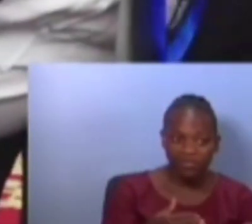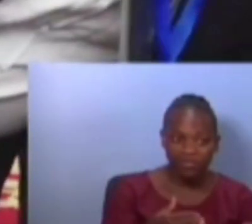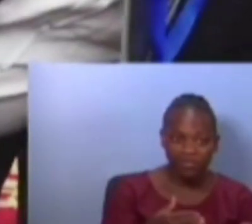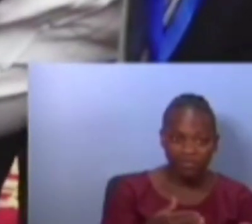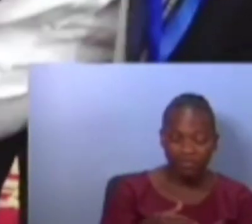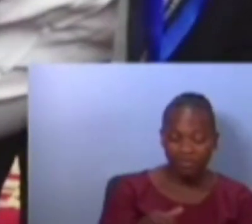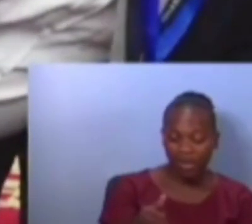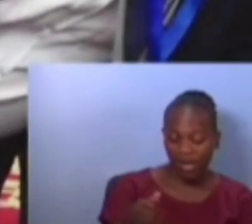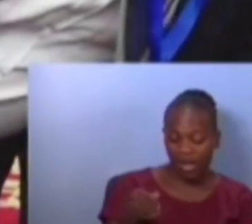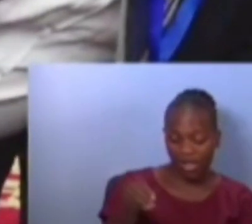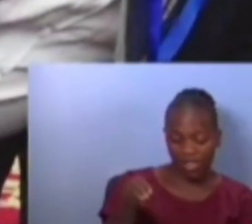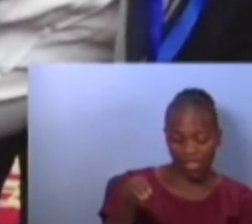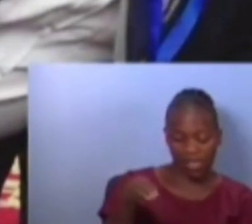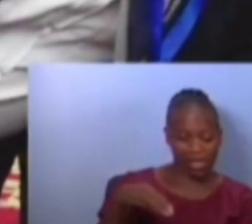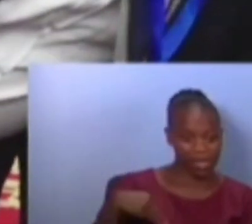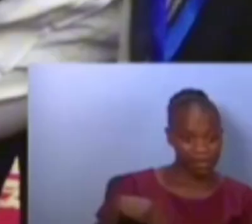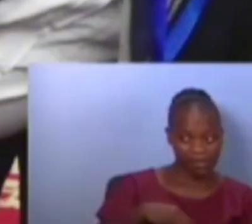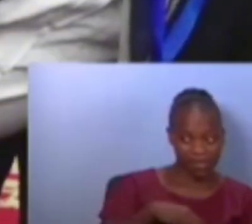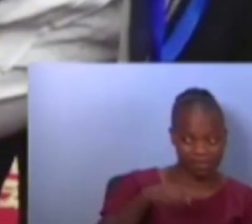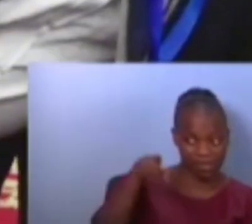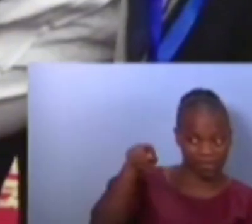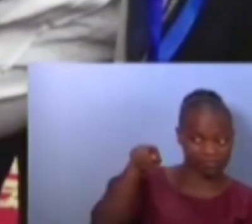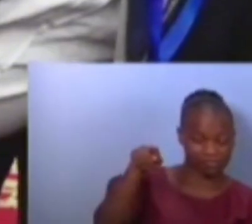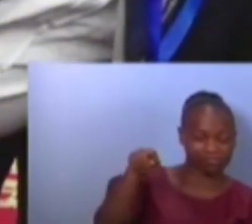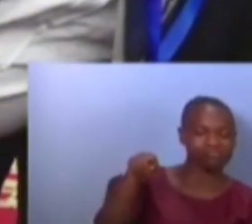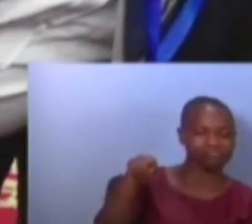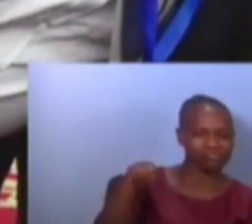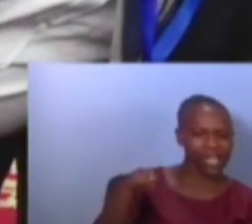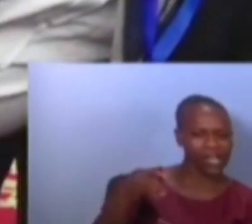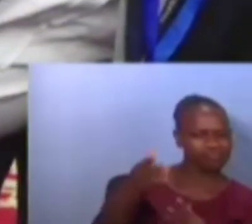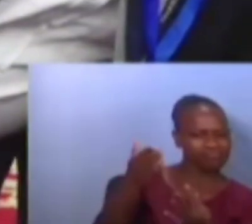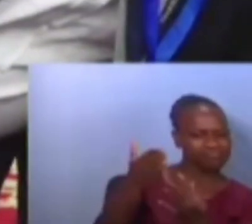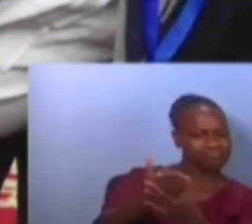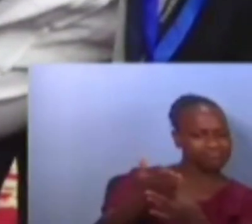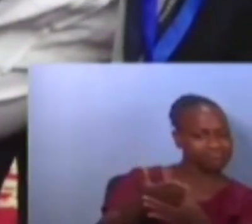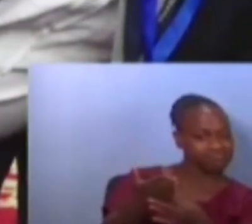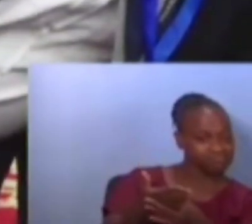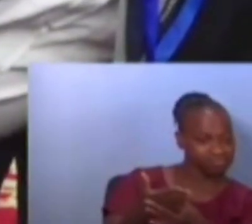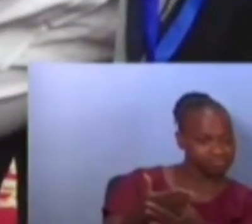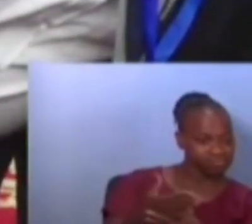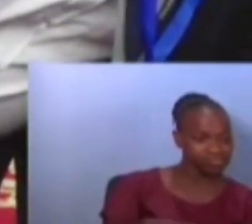before the other honorable member interjected.